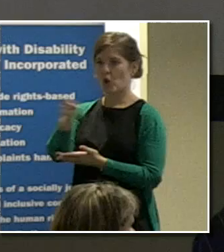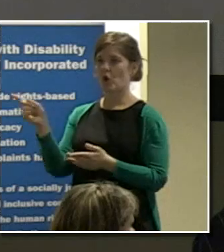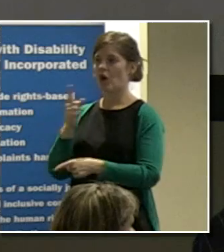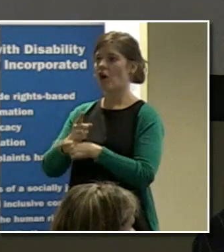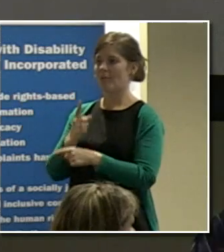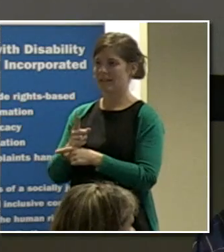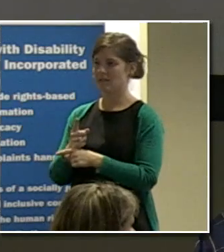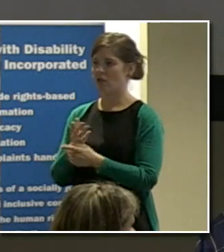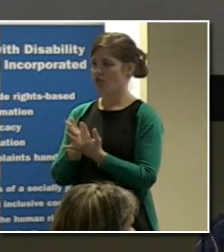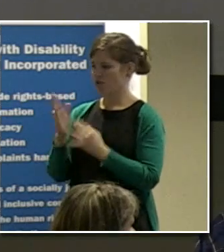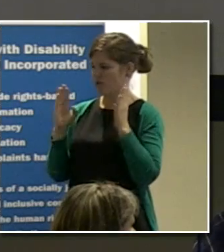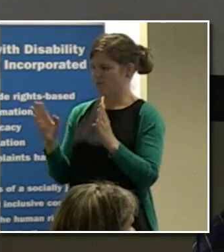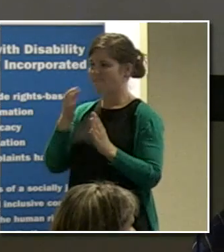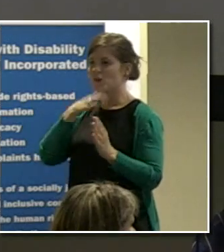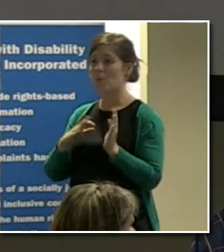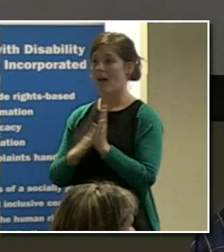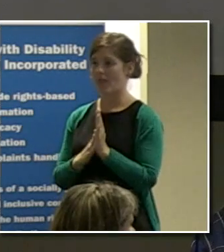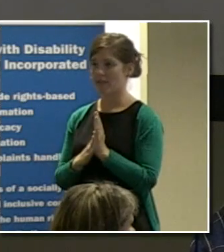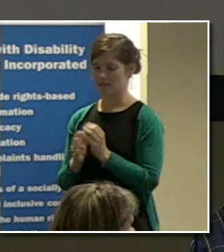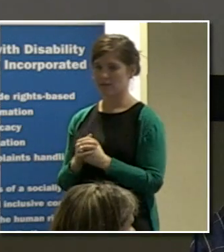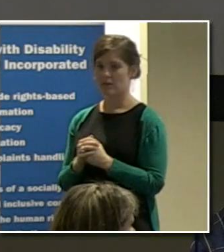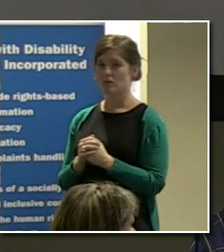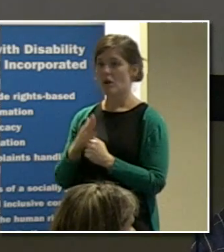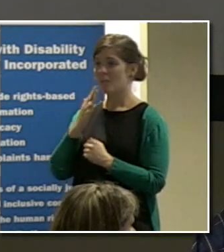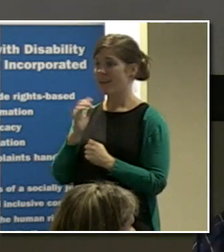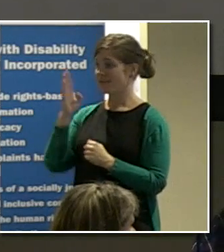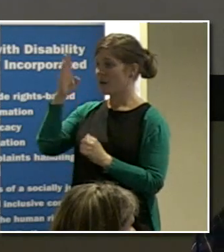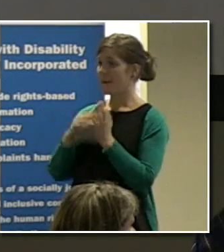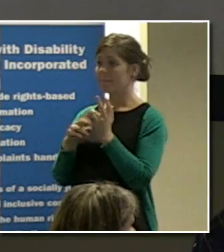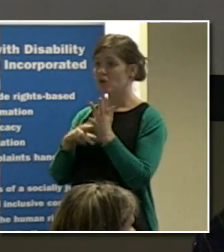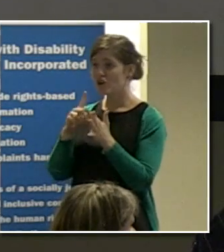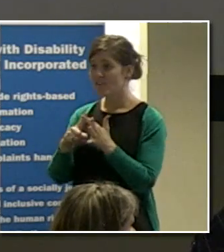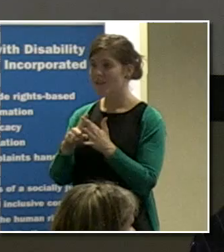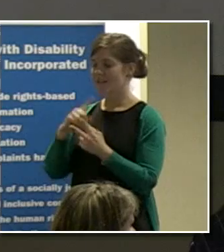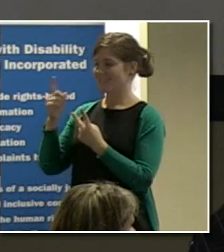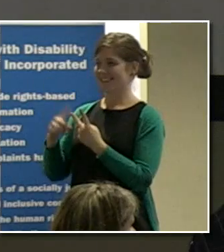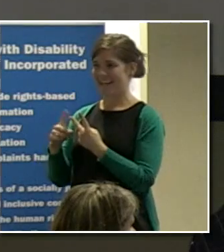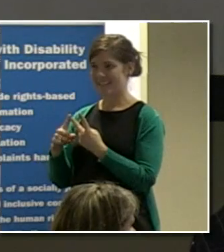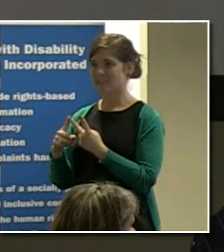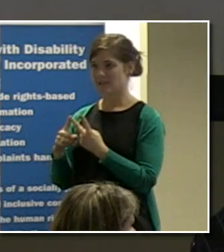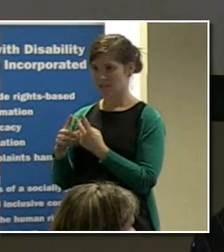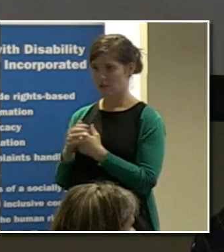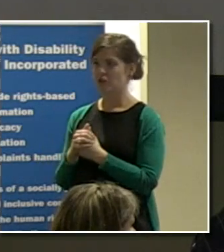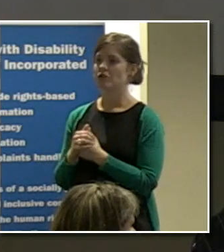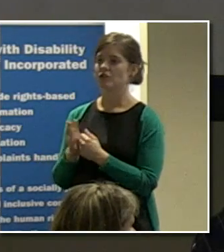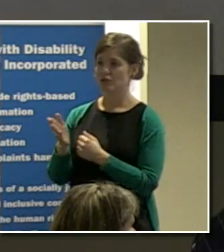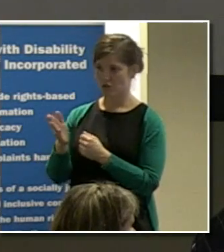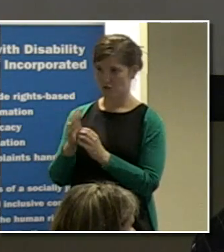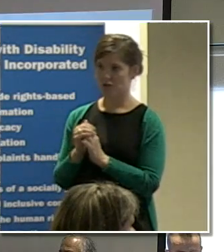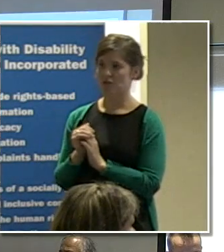over a number of months. So can we have a mover and a seconder for the motion that the minutes of the